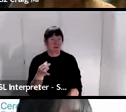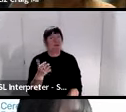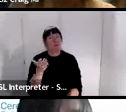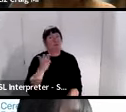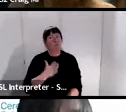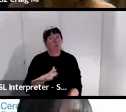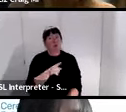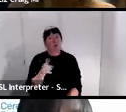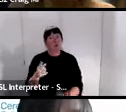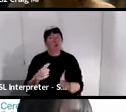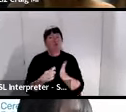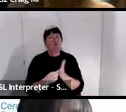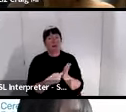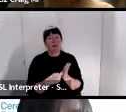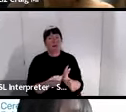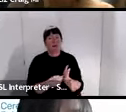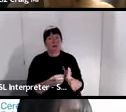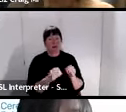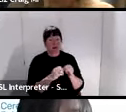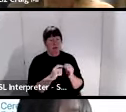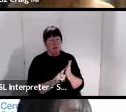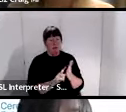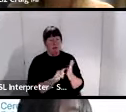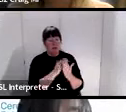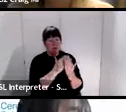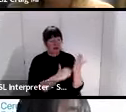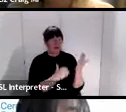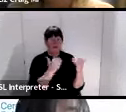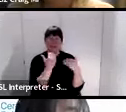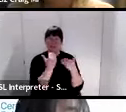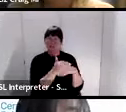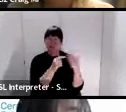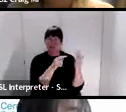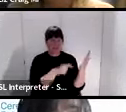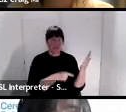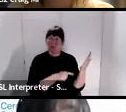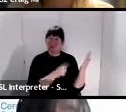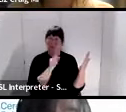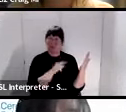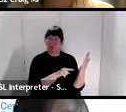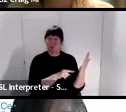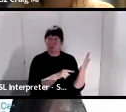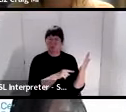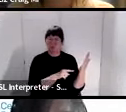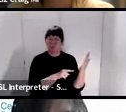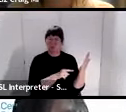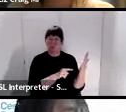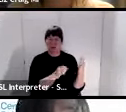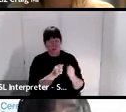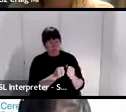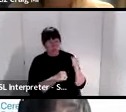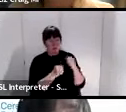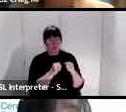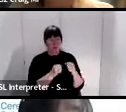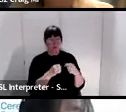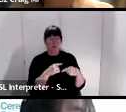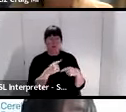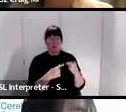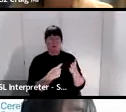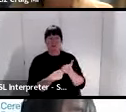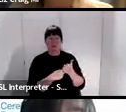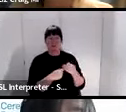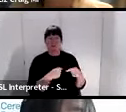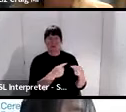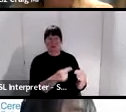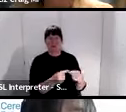recommend. The bill is limited in terms of what it can do in terms of its the infrastructure around the recommendation process.